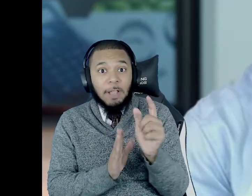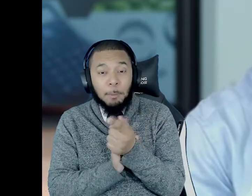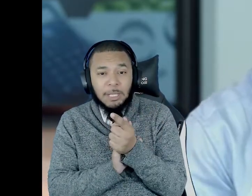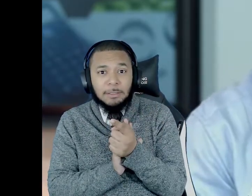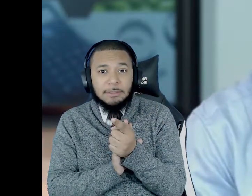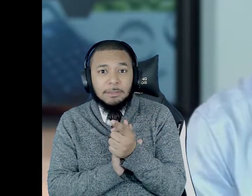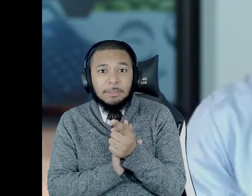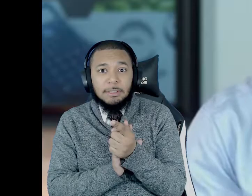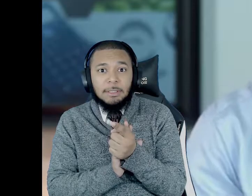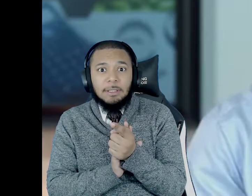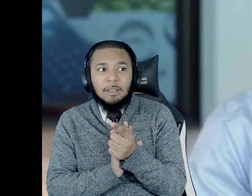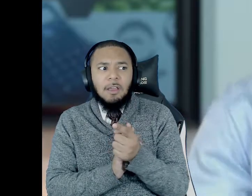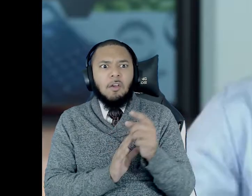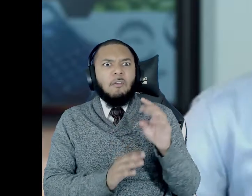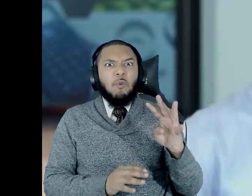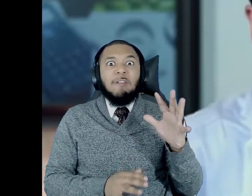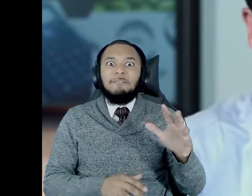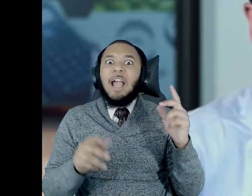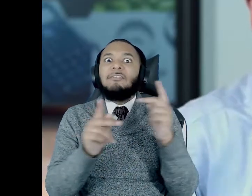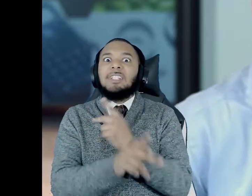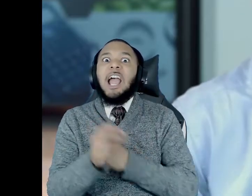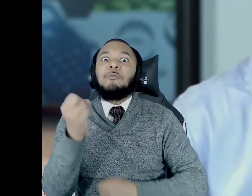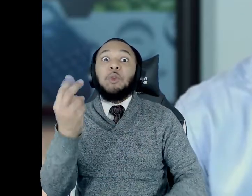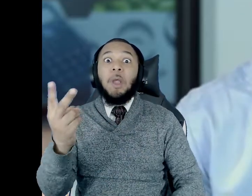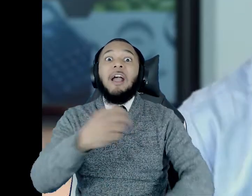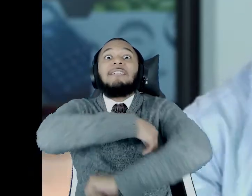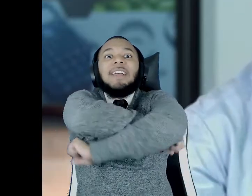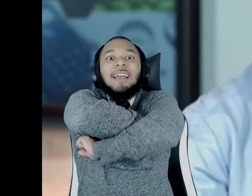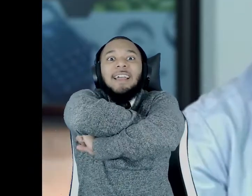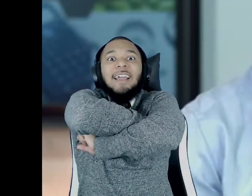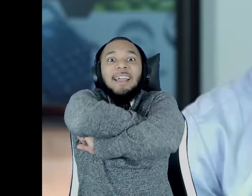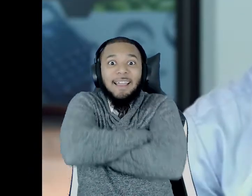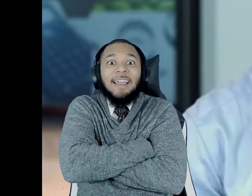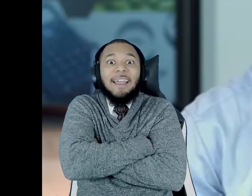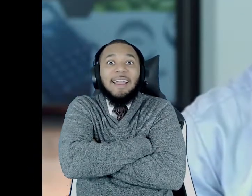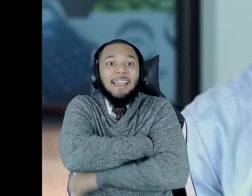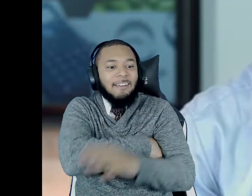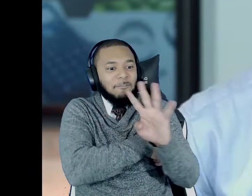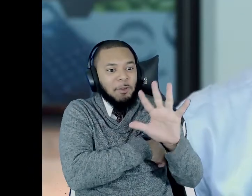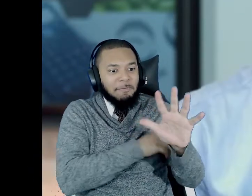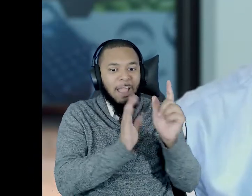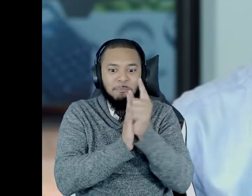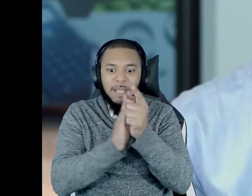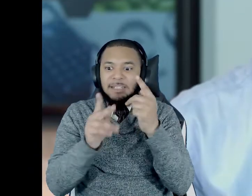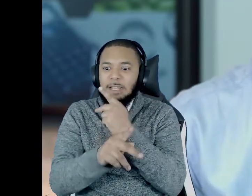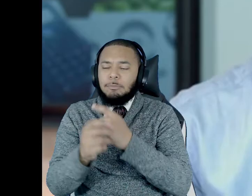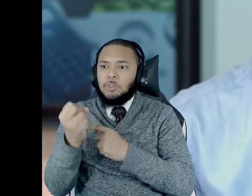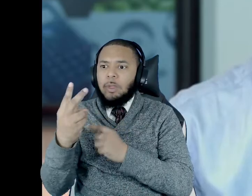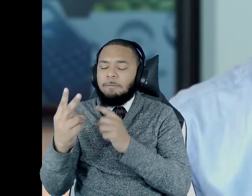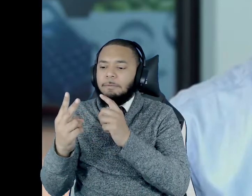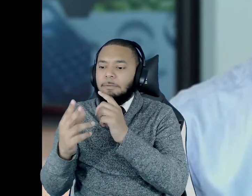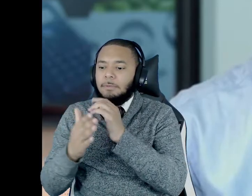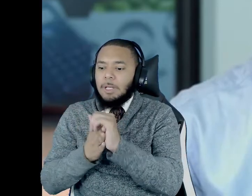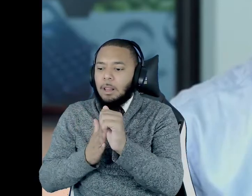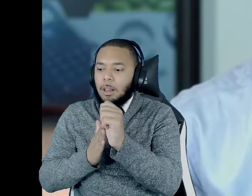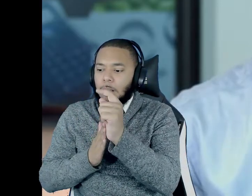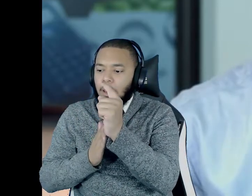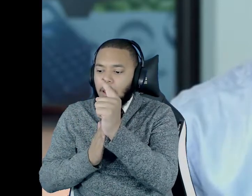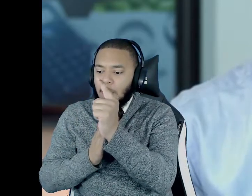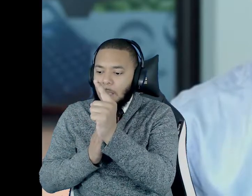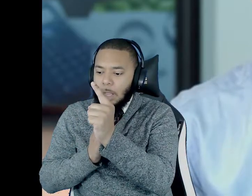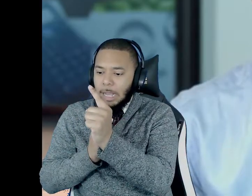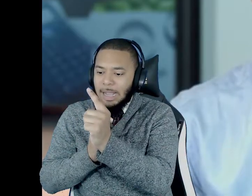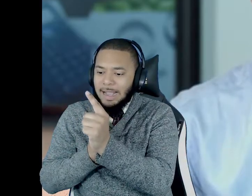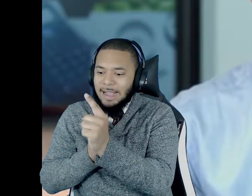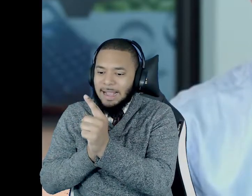do 45 times 12. 45 minutes times $12 an hour. Oh. Do